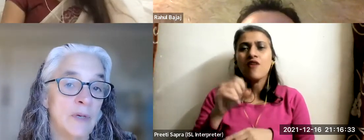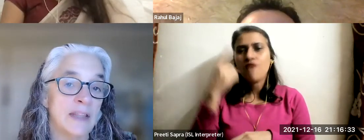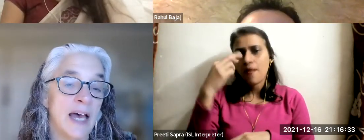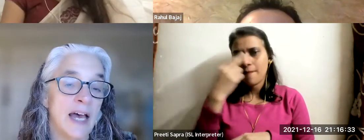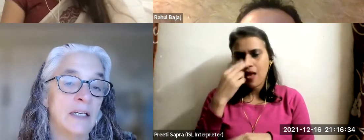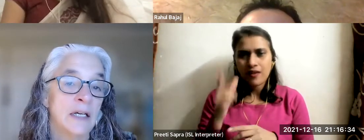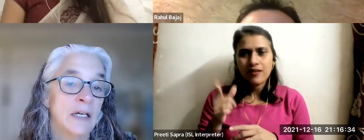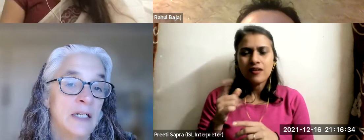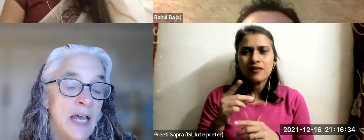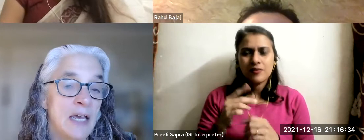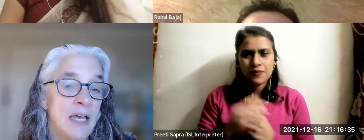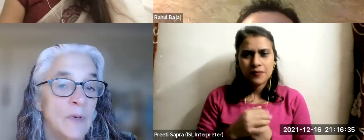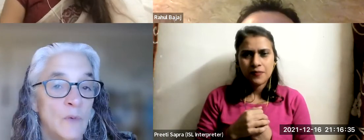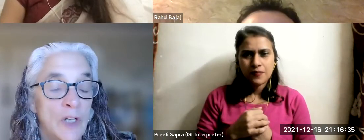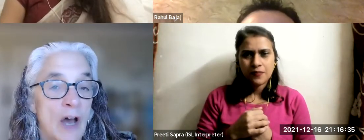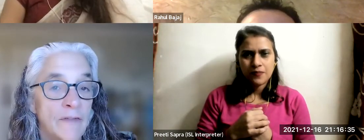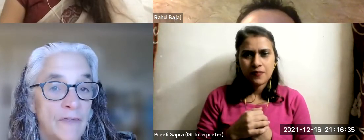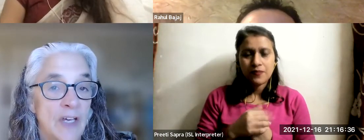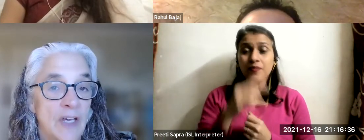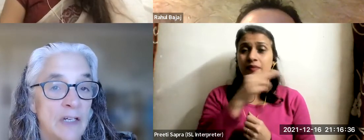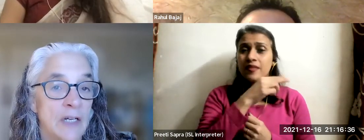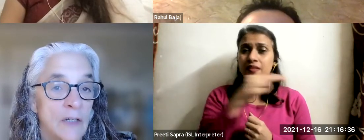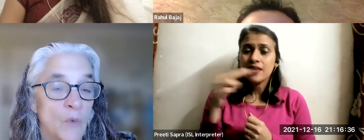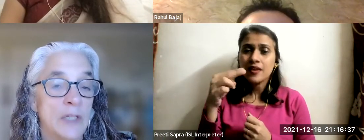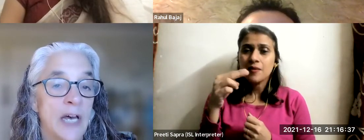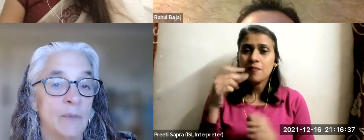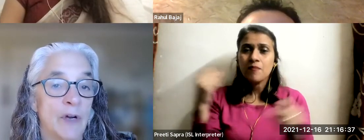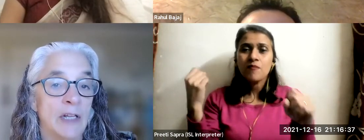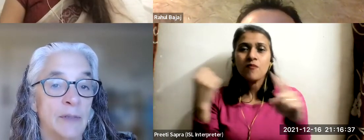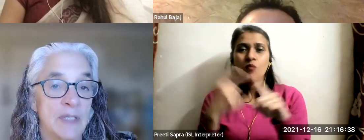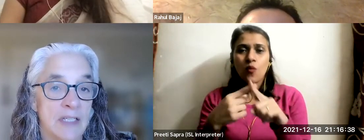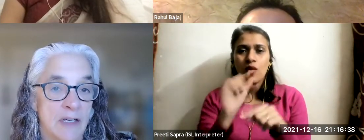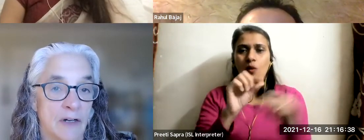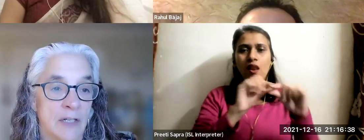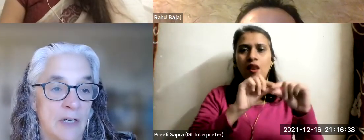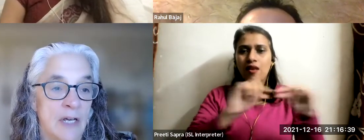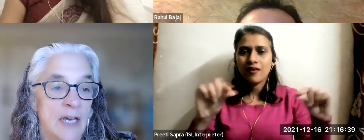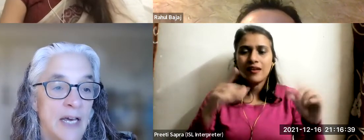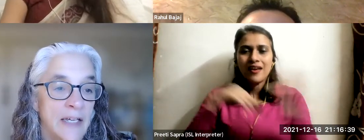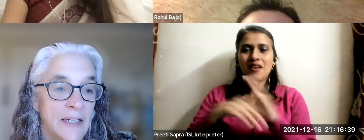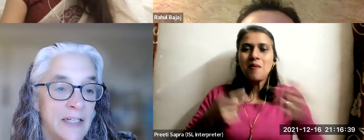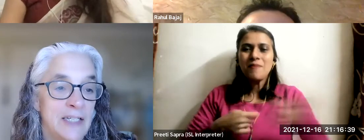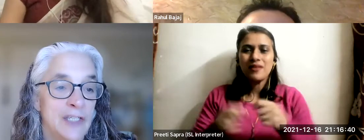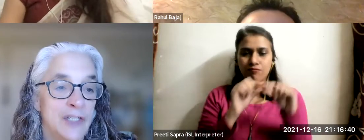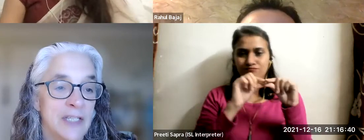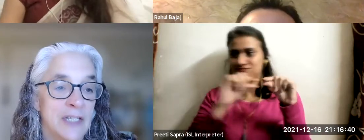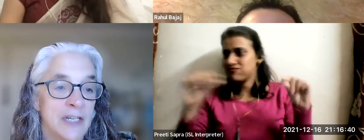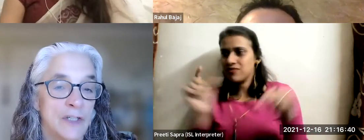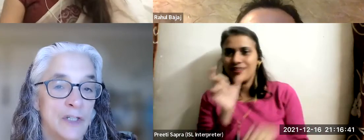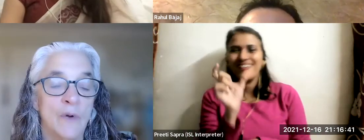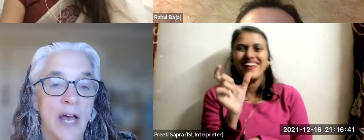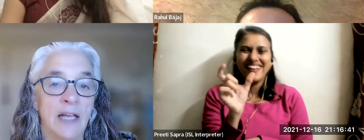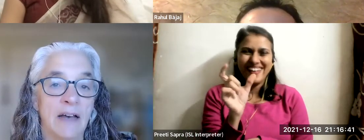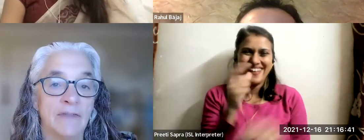told me that that name would not fit in one line of Braille on a business card. And he